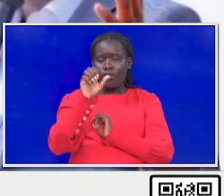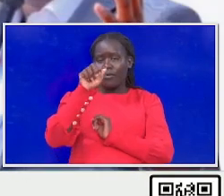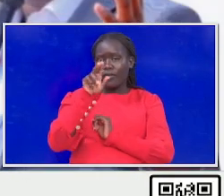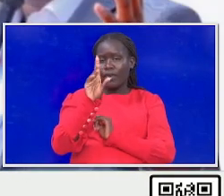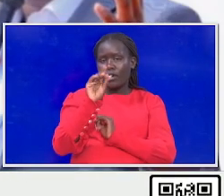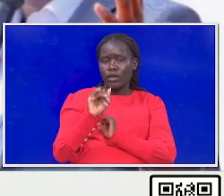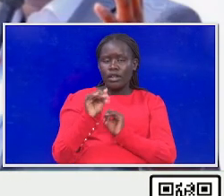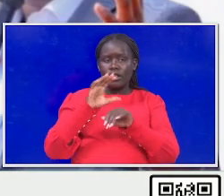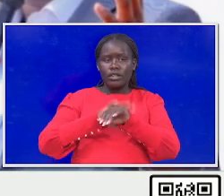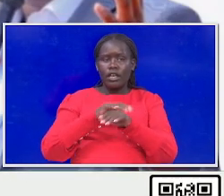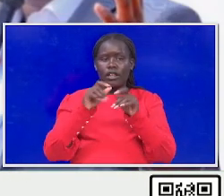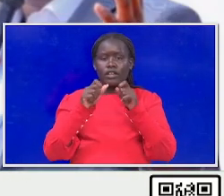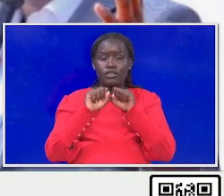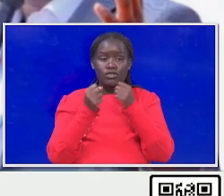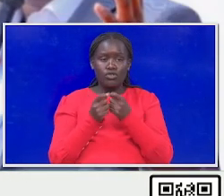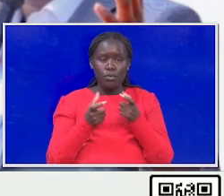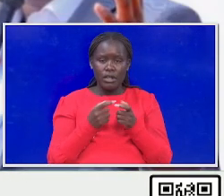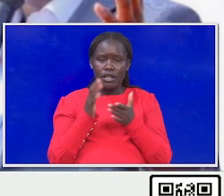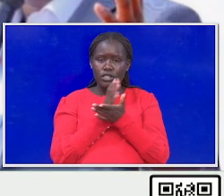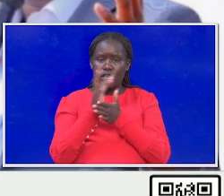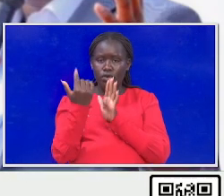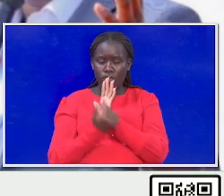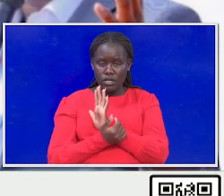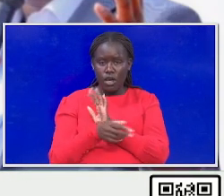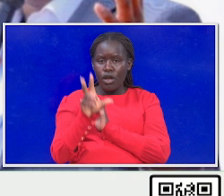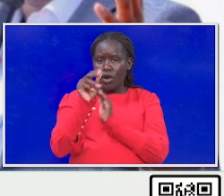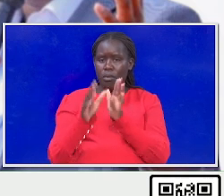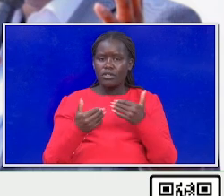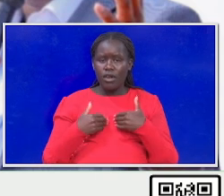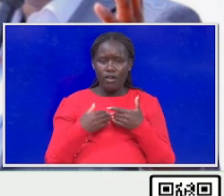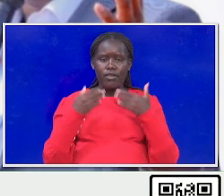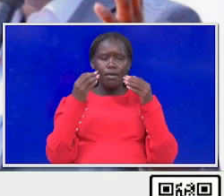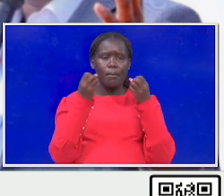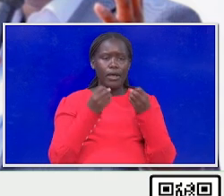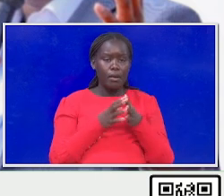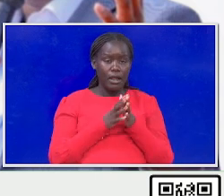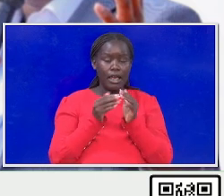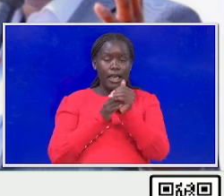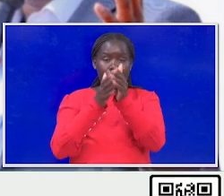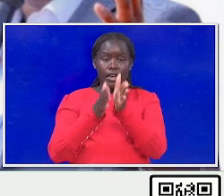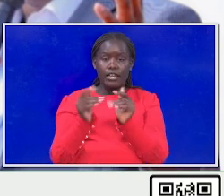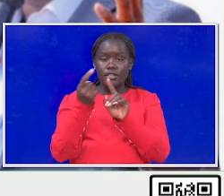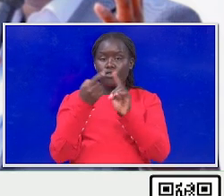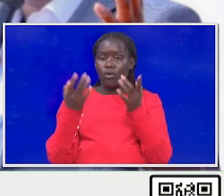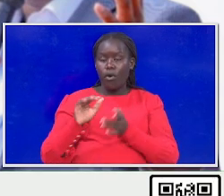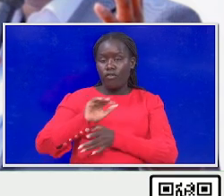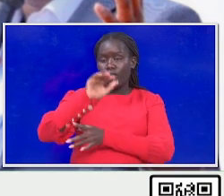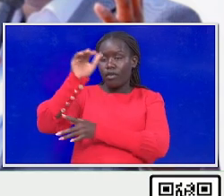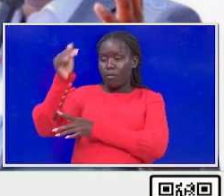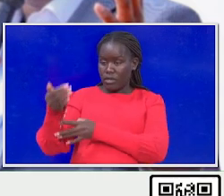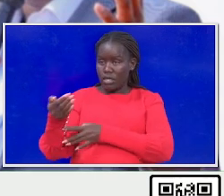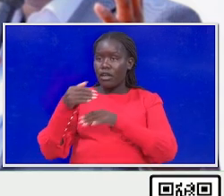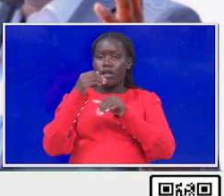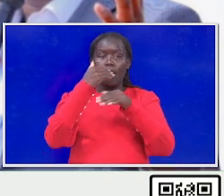media accounts, shared that, and I quote, "No one has an issue with the majority of leaders from the mountain, save for one ill-behaved